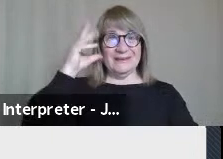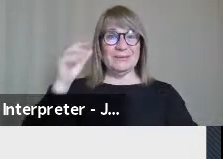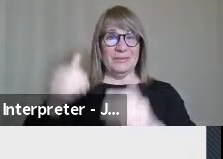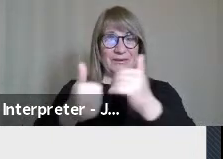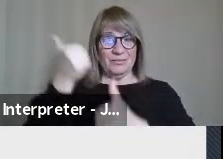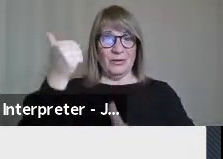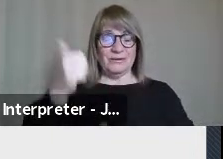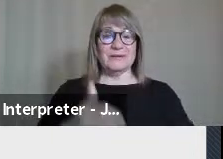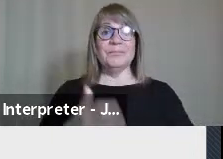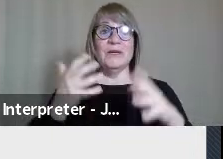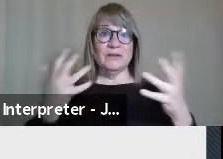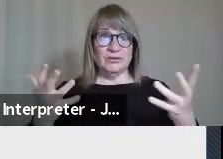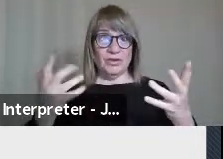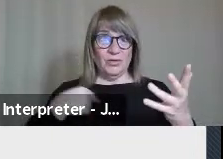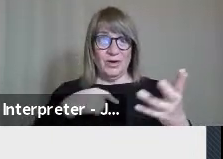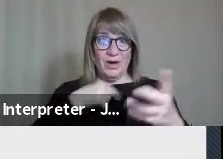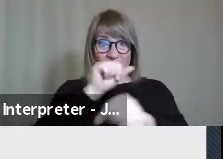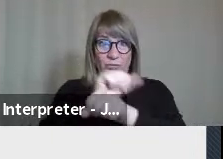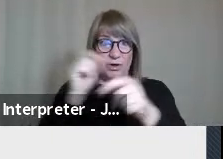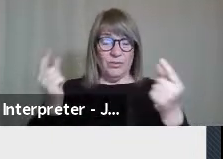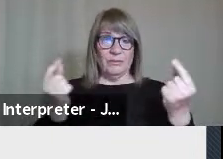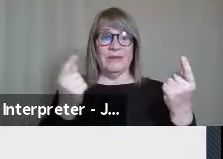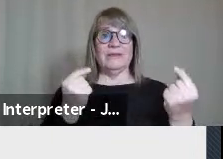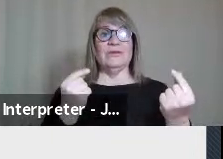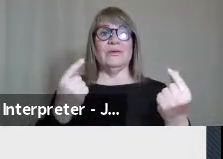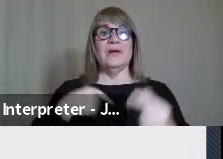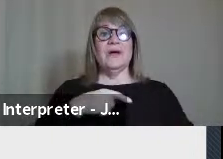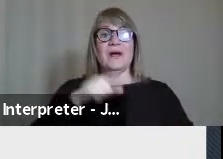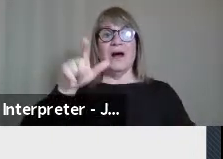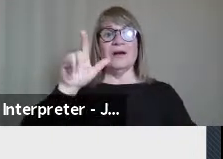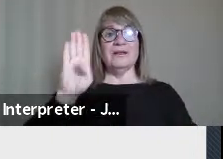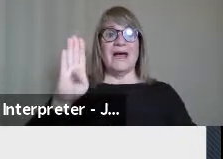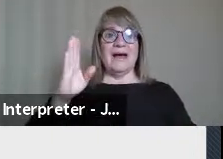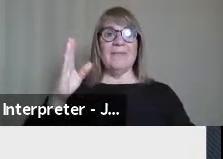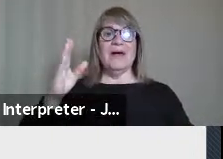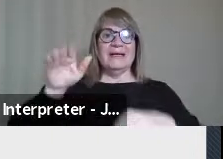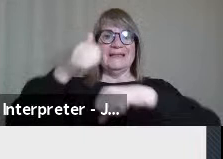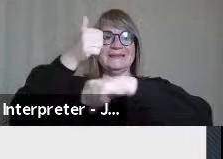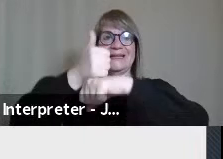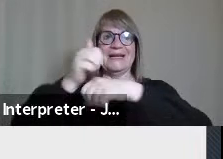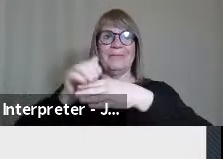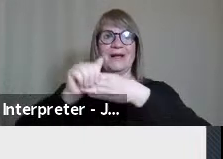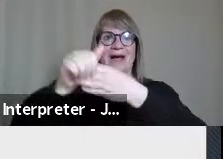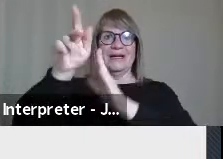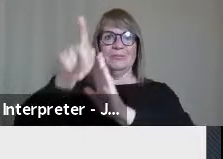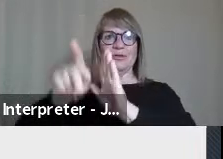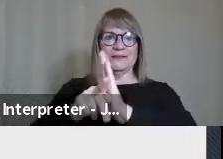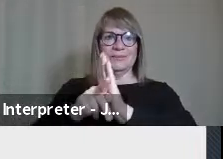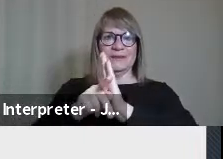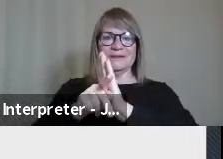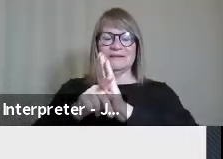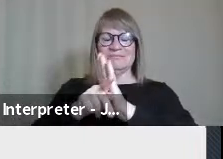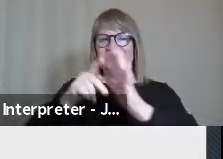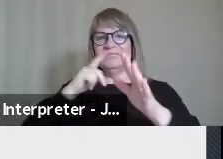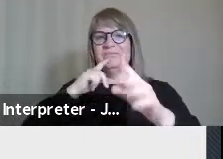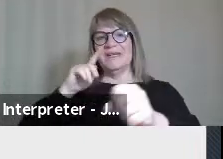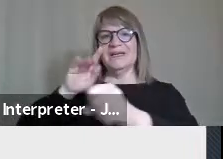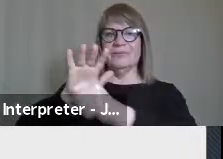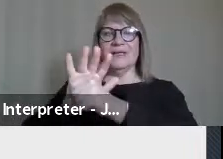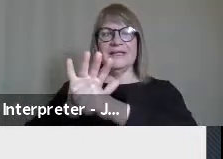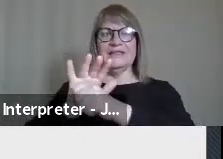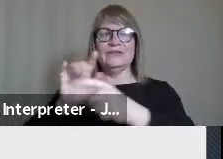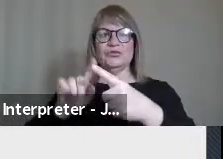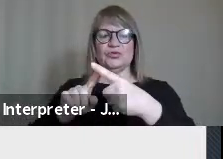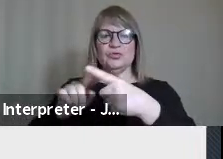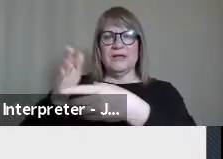so to do this work our lab has taken up a set of guiding principles and a commitment to interdisciplinary and team research and